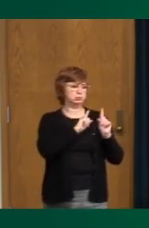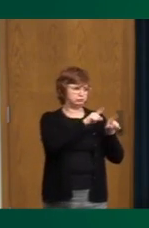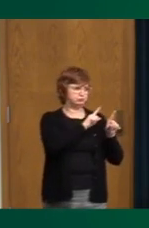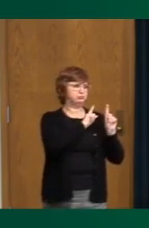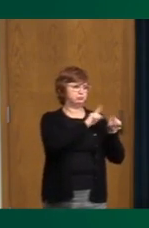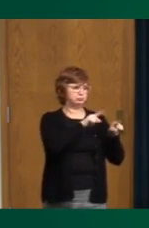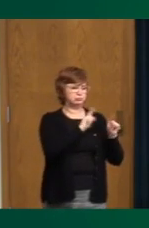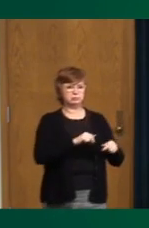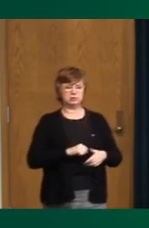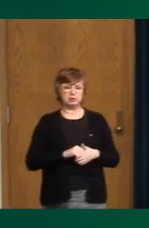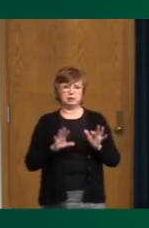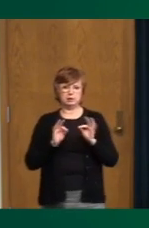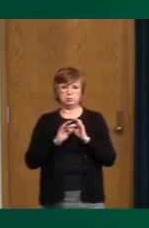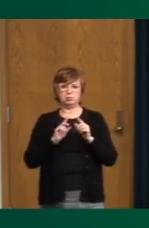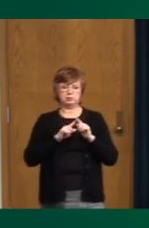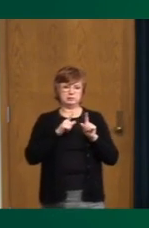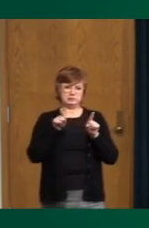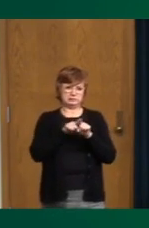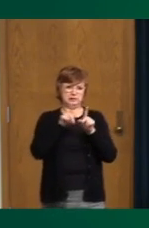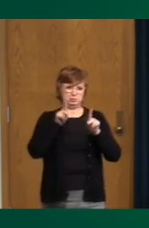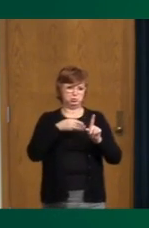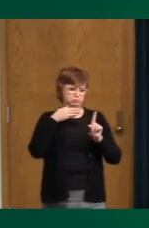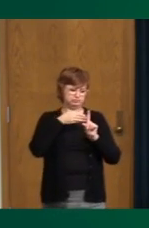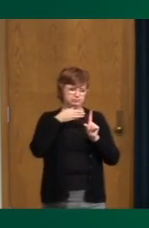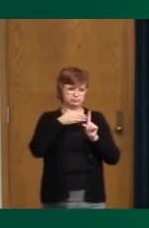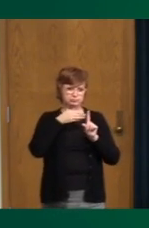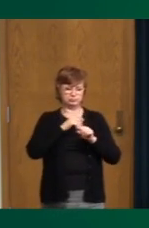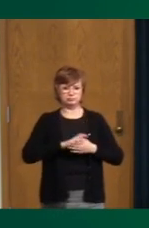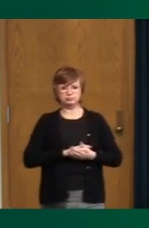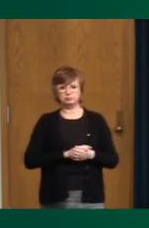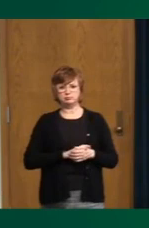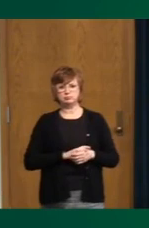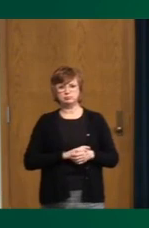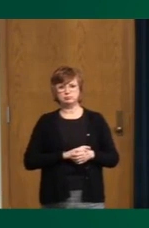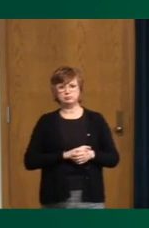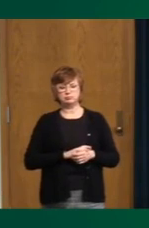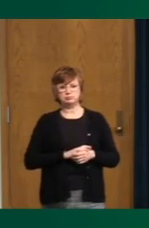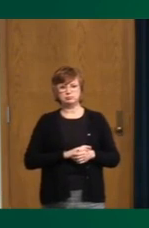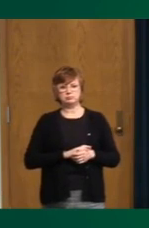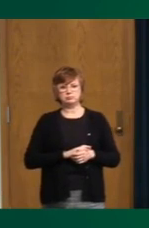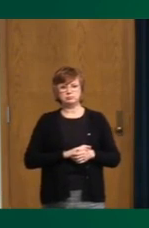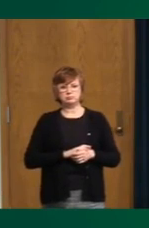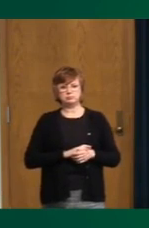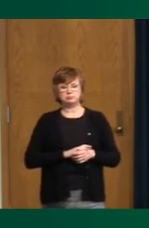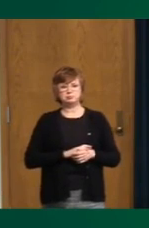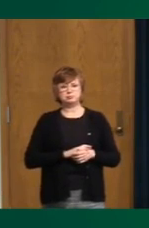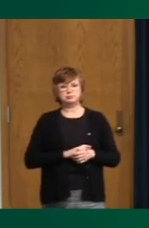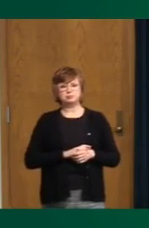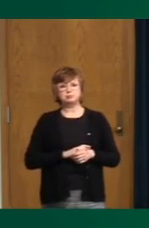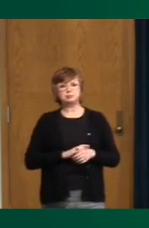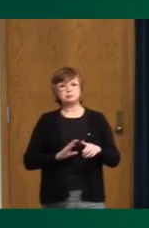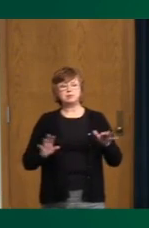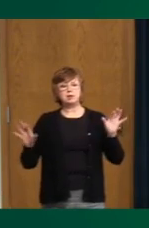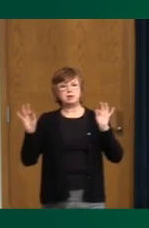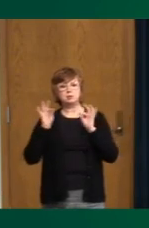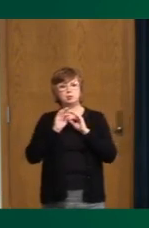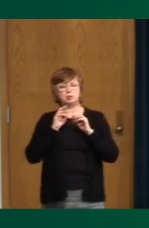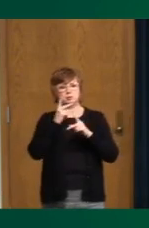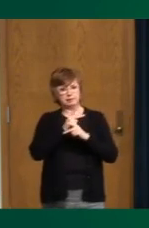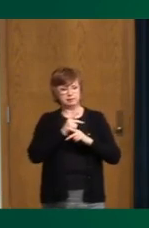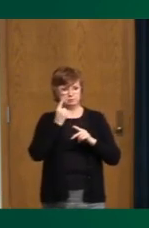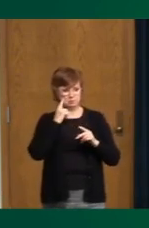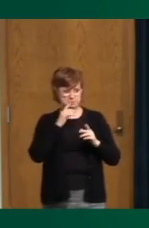one from a different the next day and a third household on the third day. Let's just be careful about how we are interacting when